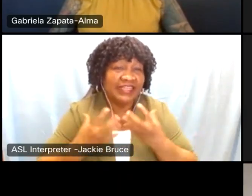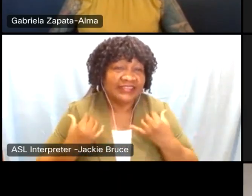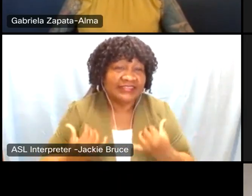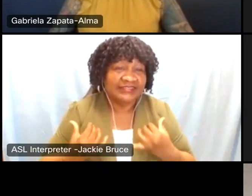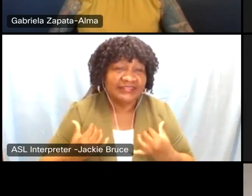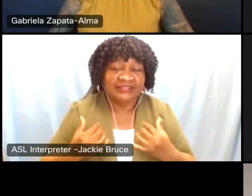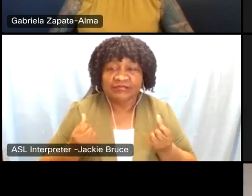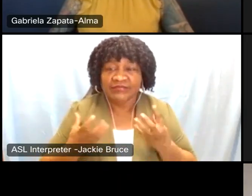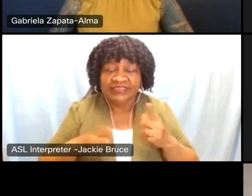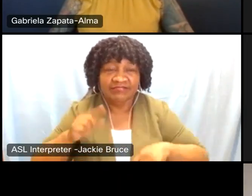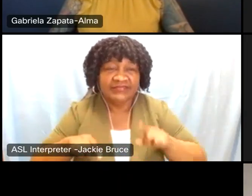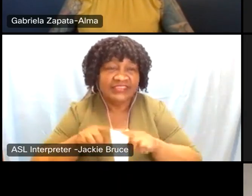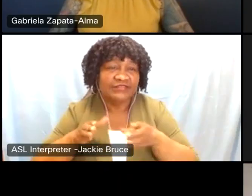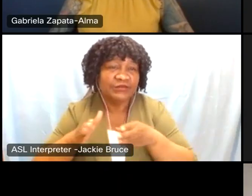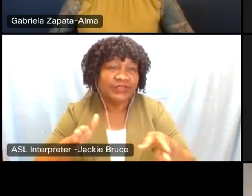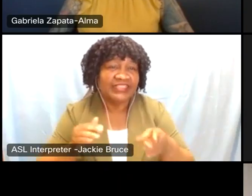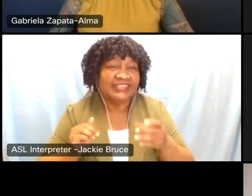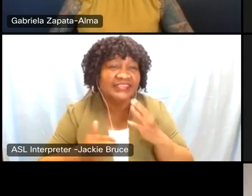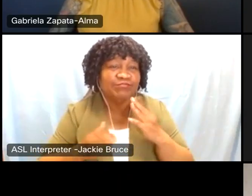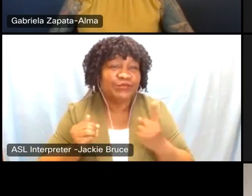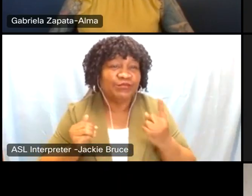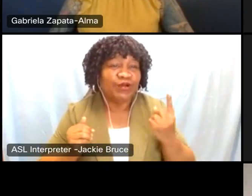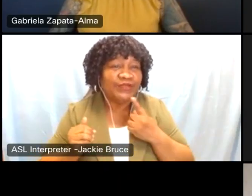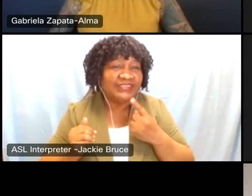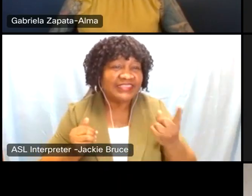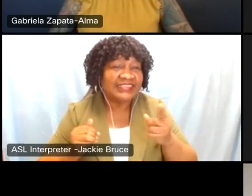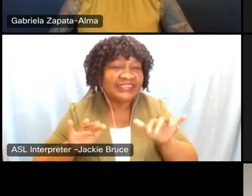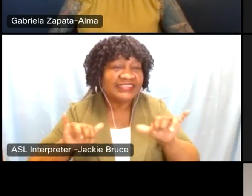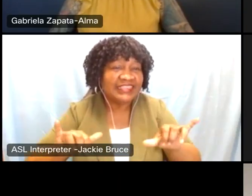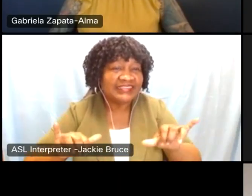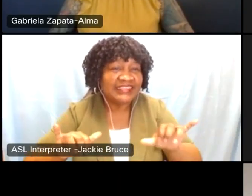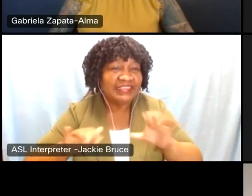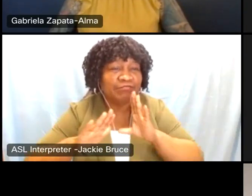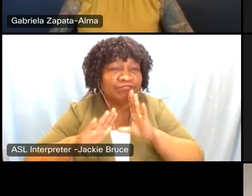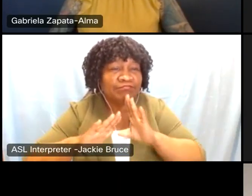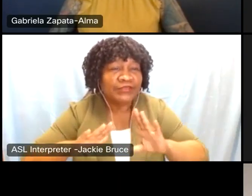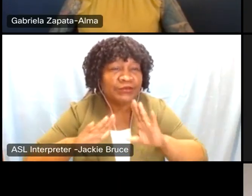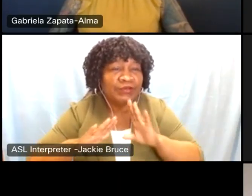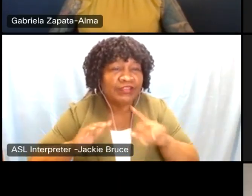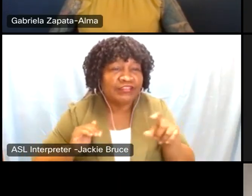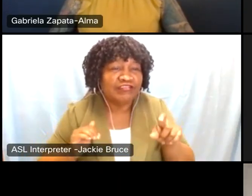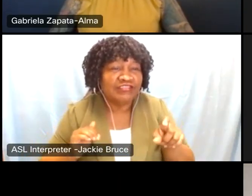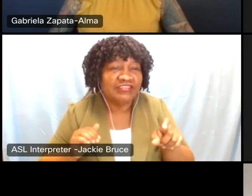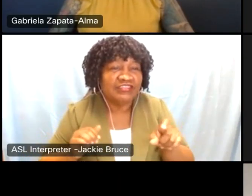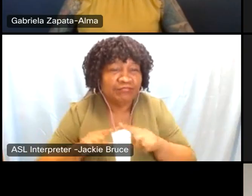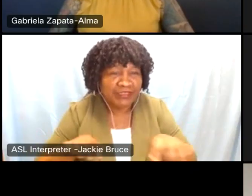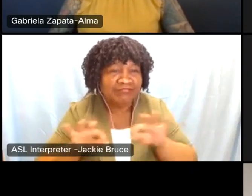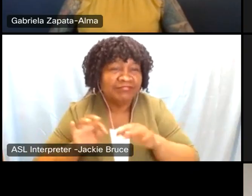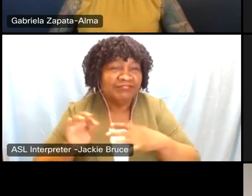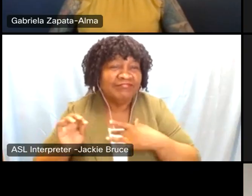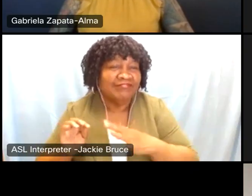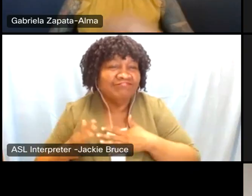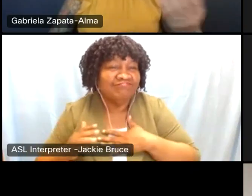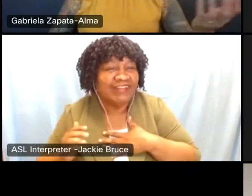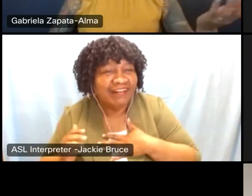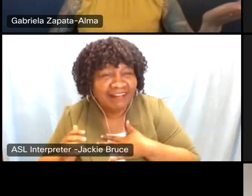in so many different spaces told to stay still and be quiet. Right. So with that, I